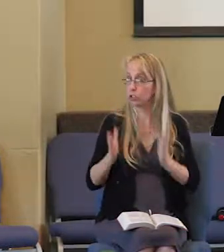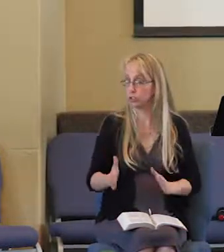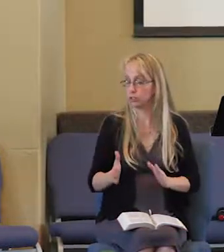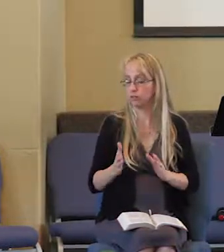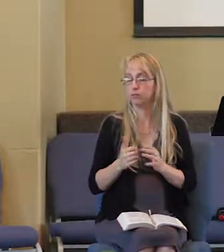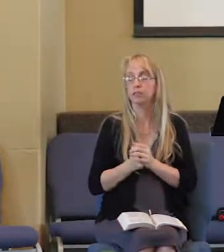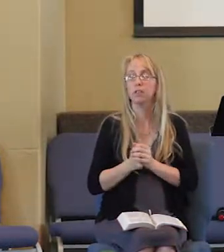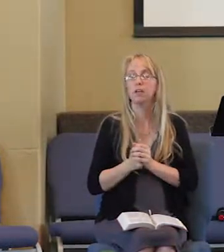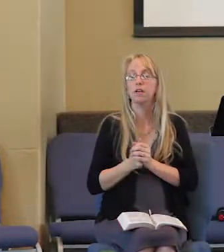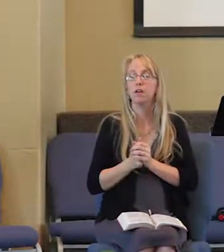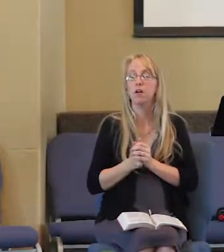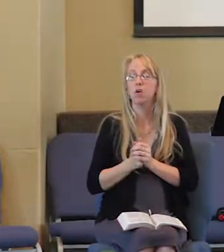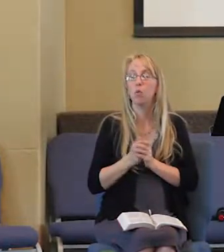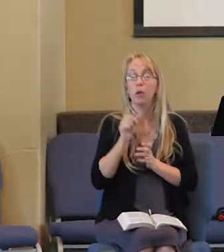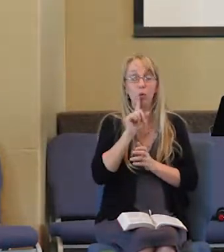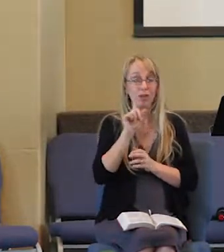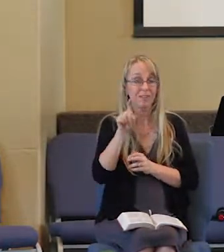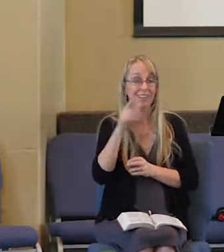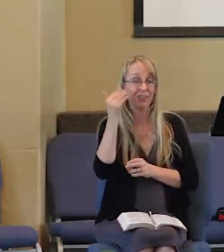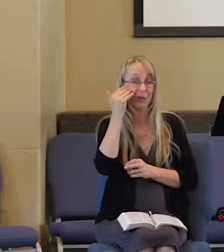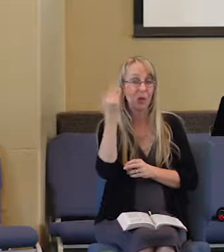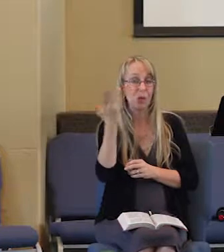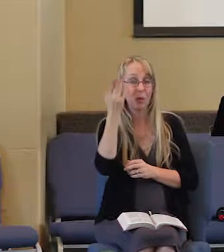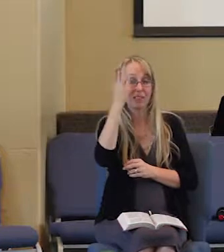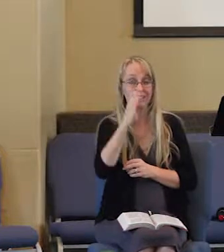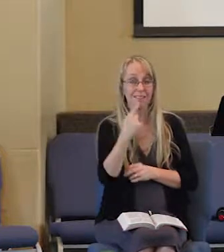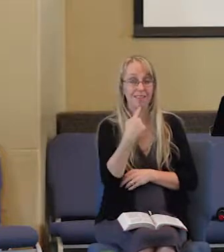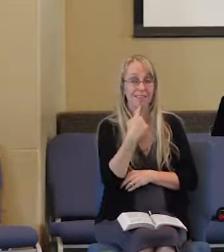Christians, then we really need to know what God says